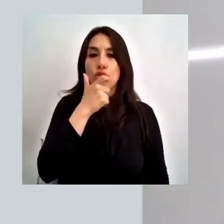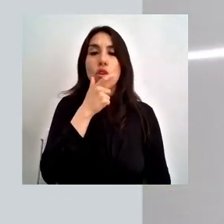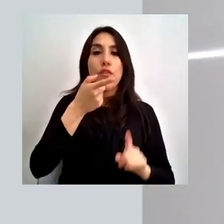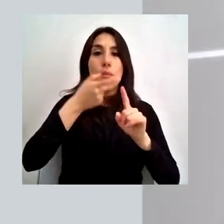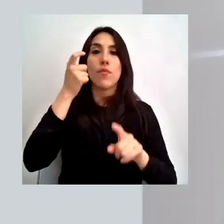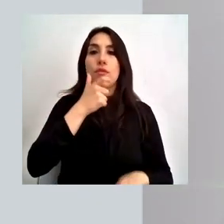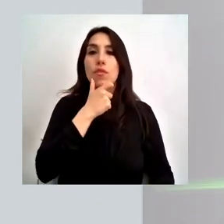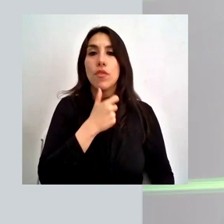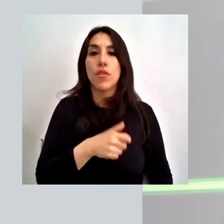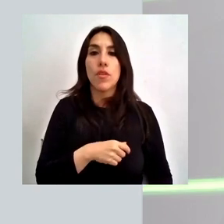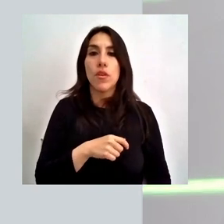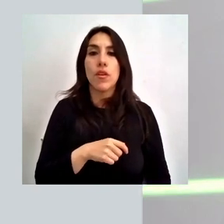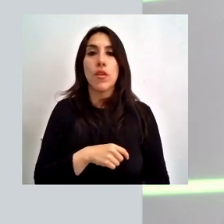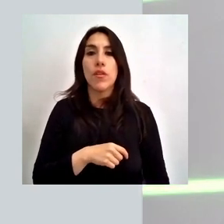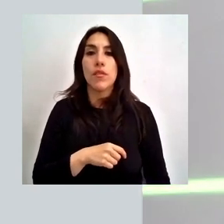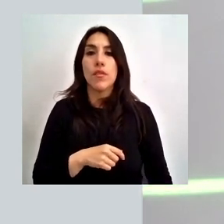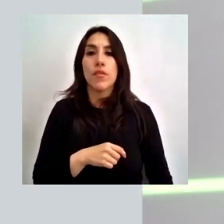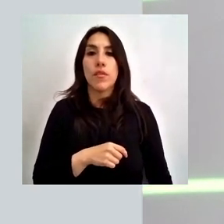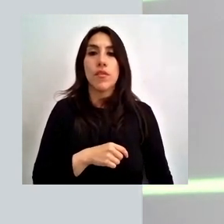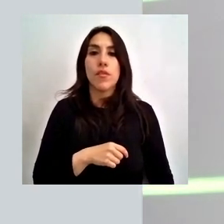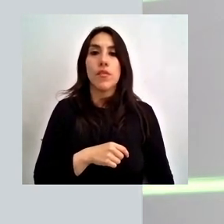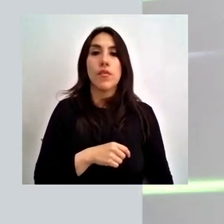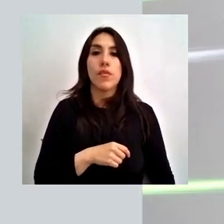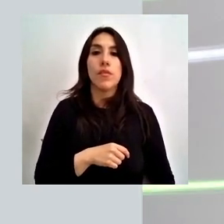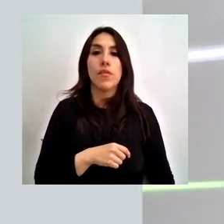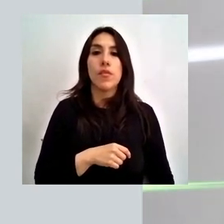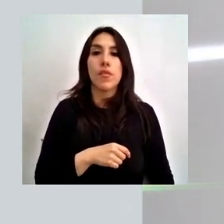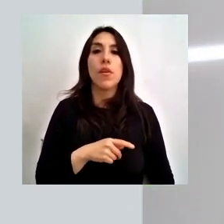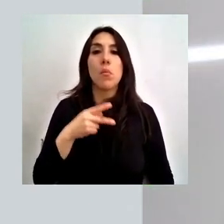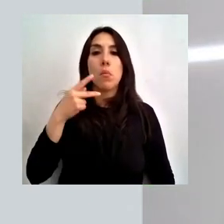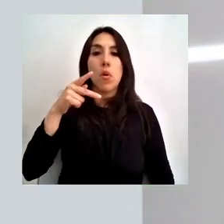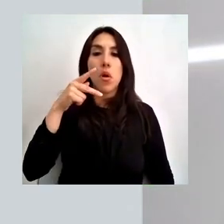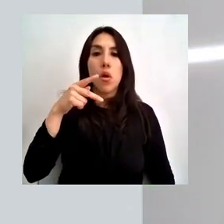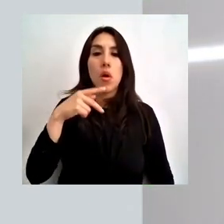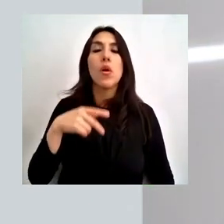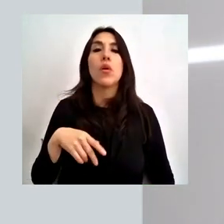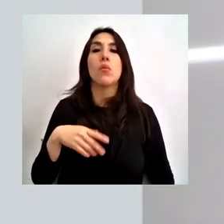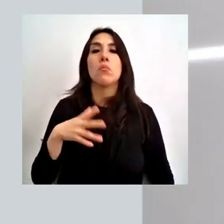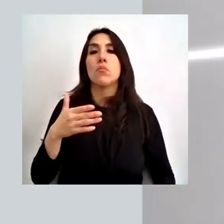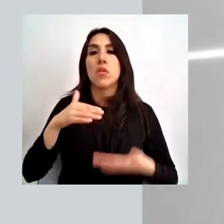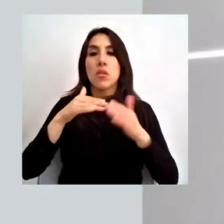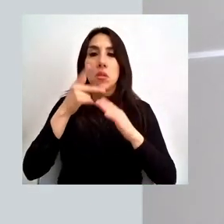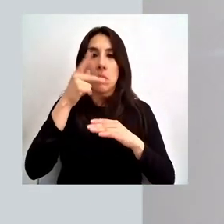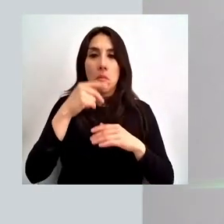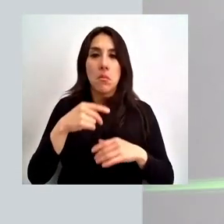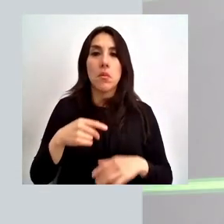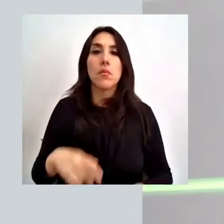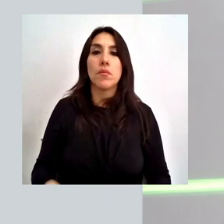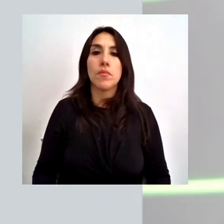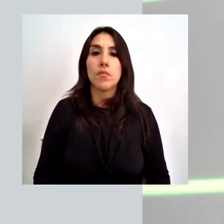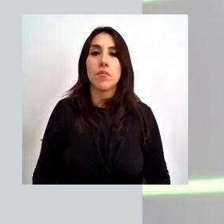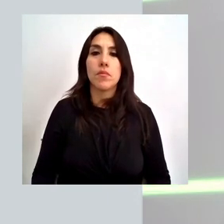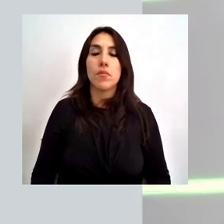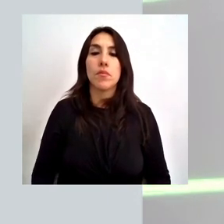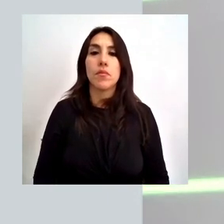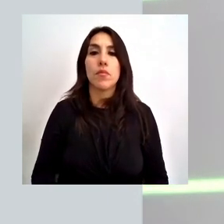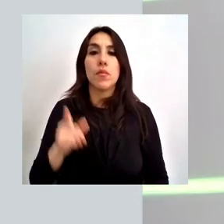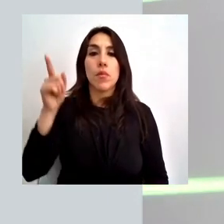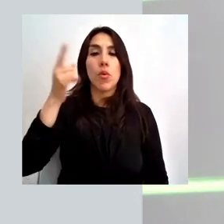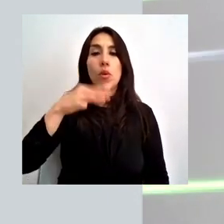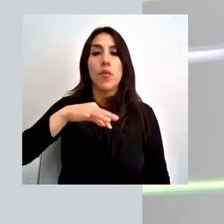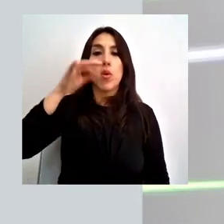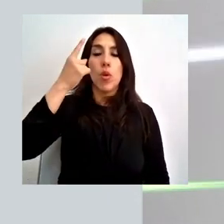Space. Purple Space is the only world's networking and career development center for employees